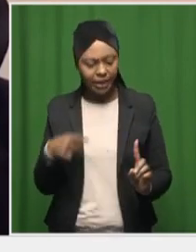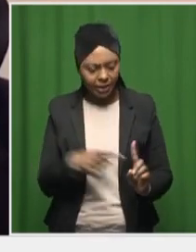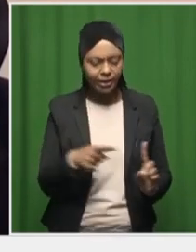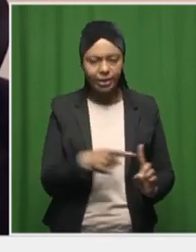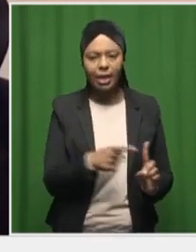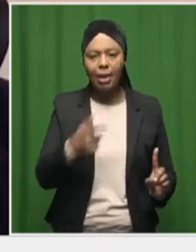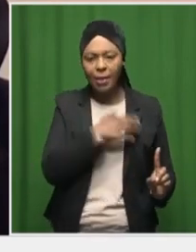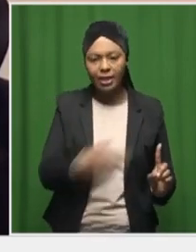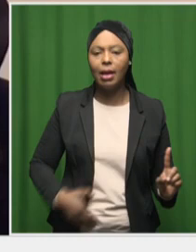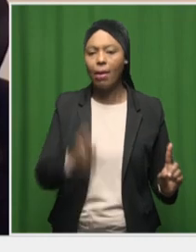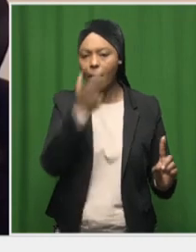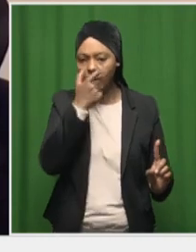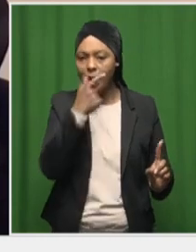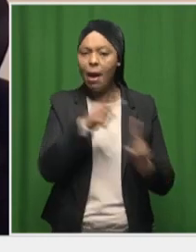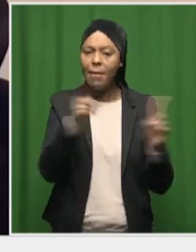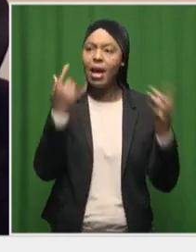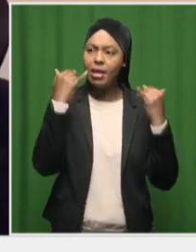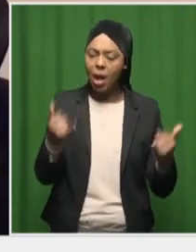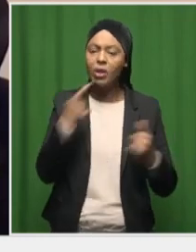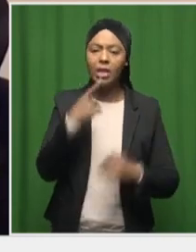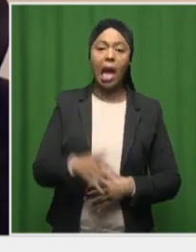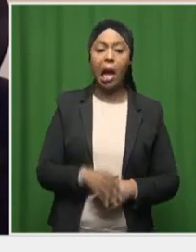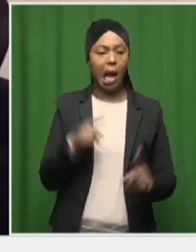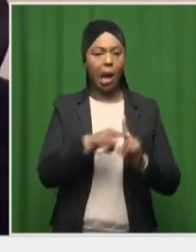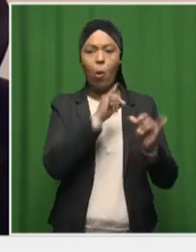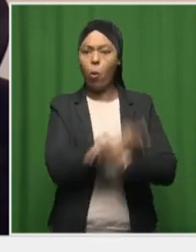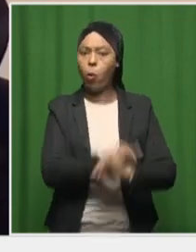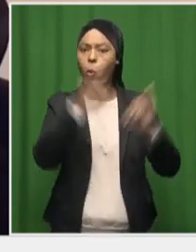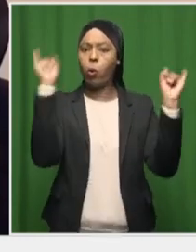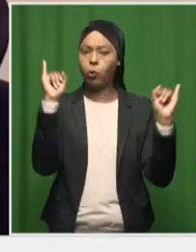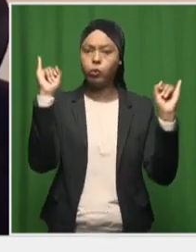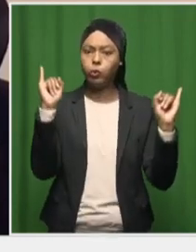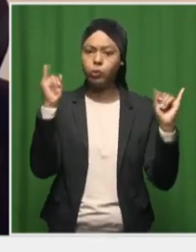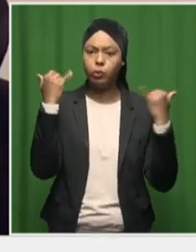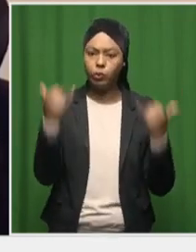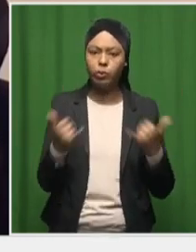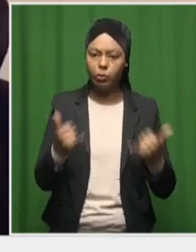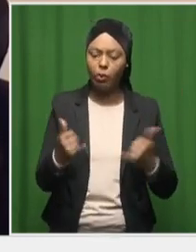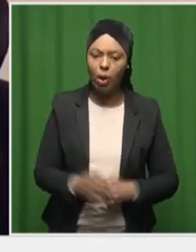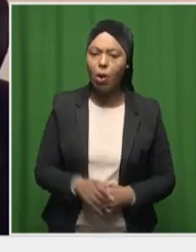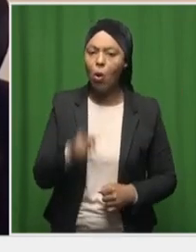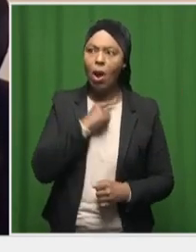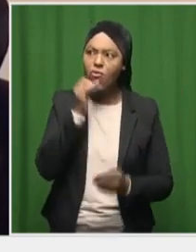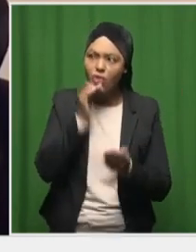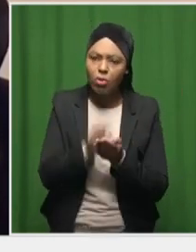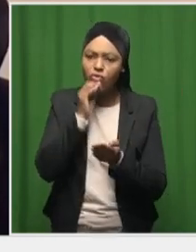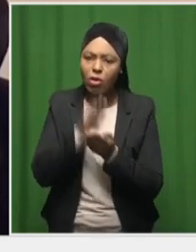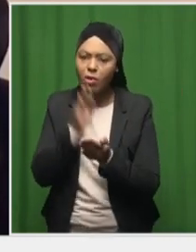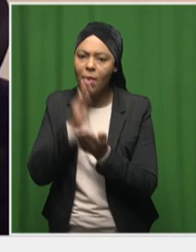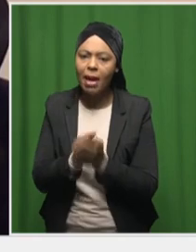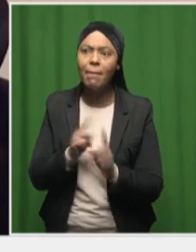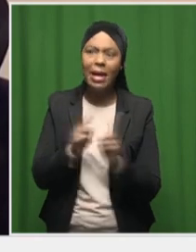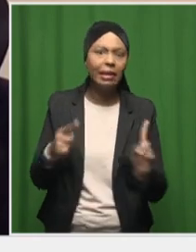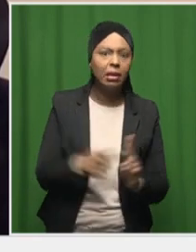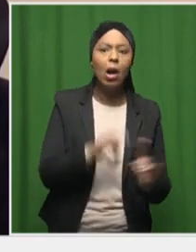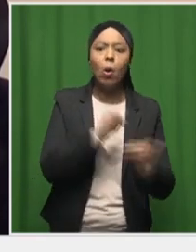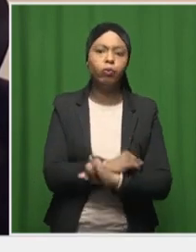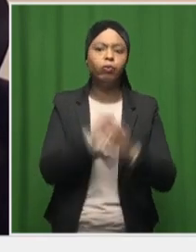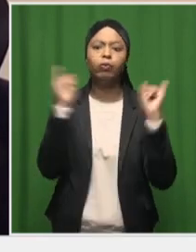would say a much worse off position than we ever were after all of the promises that have been made for us. How would you